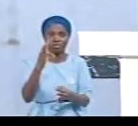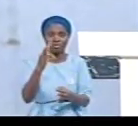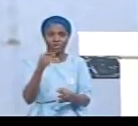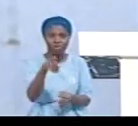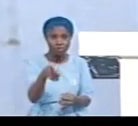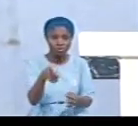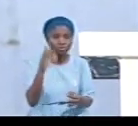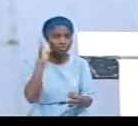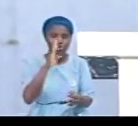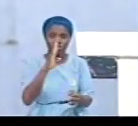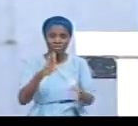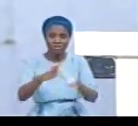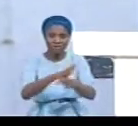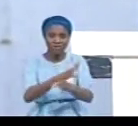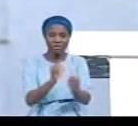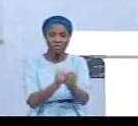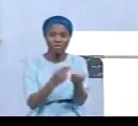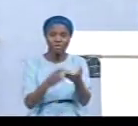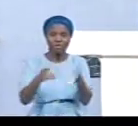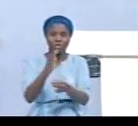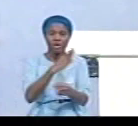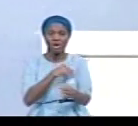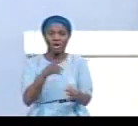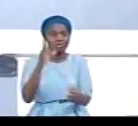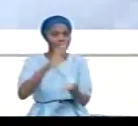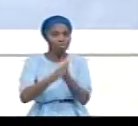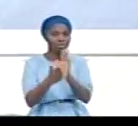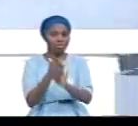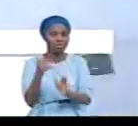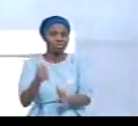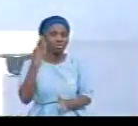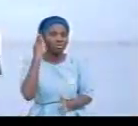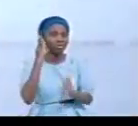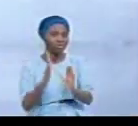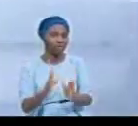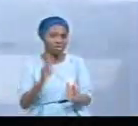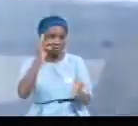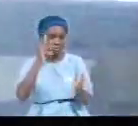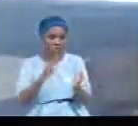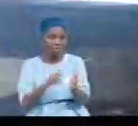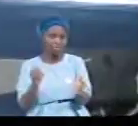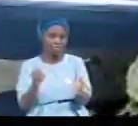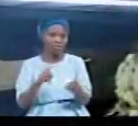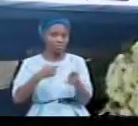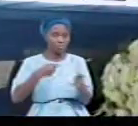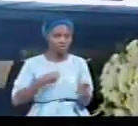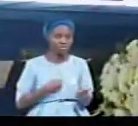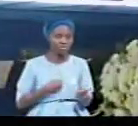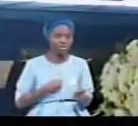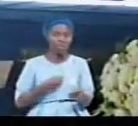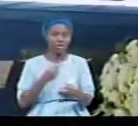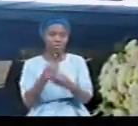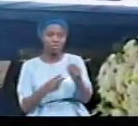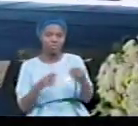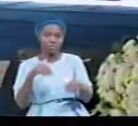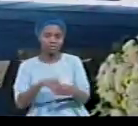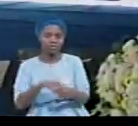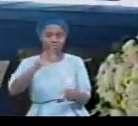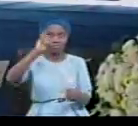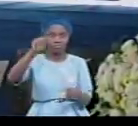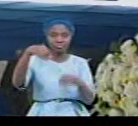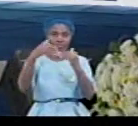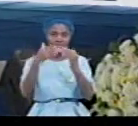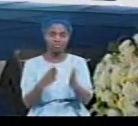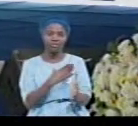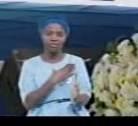you'll be witnesses unto me, both in Jerusalem and Judea and Samaria and to the uttermost part of